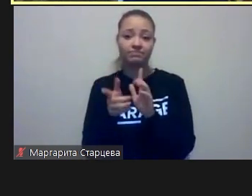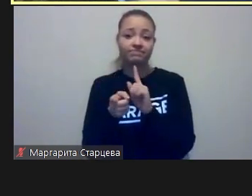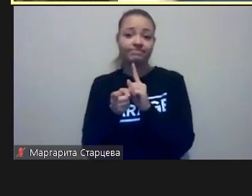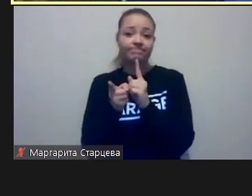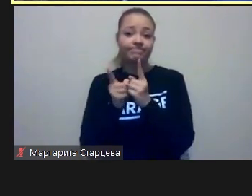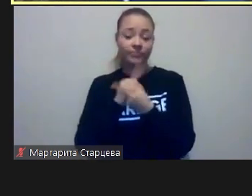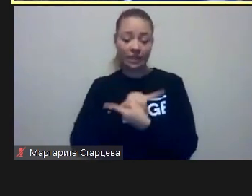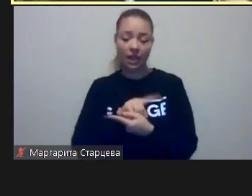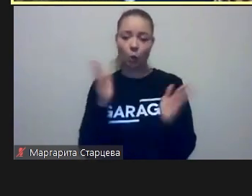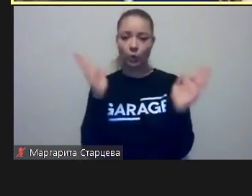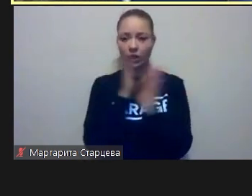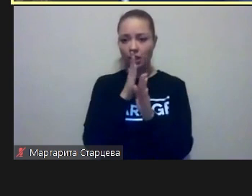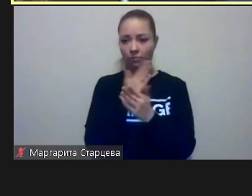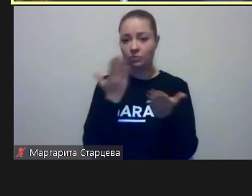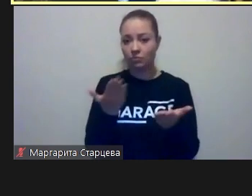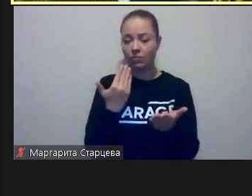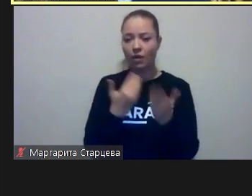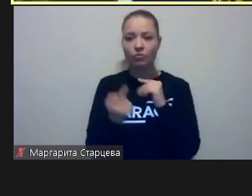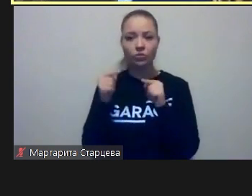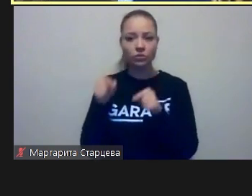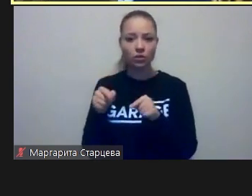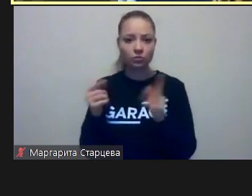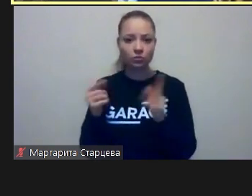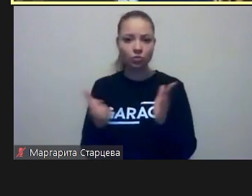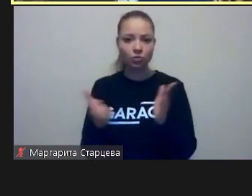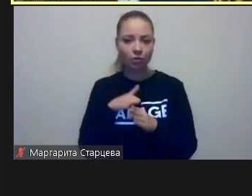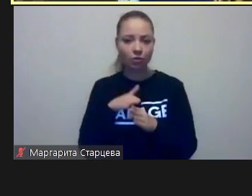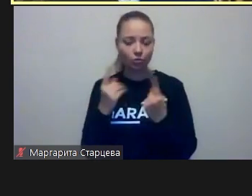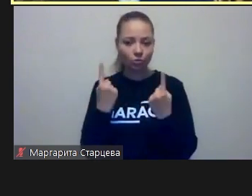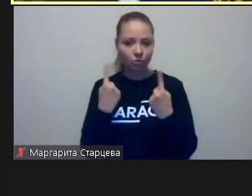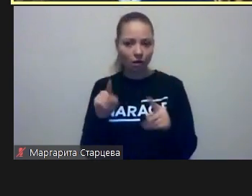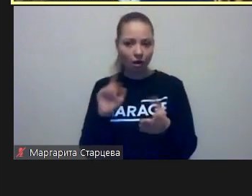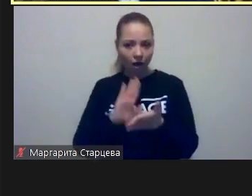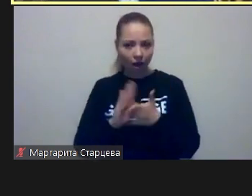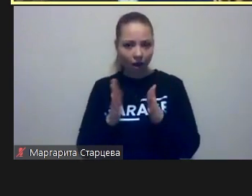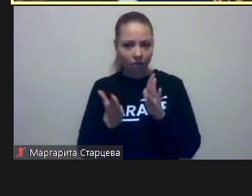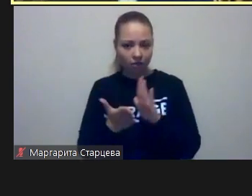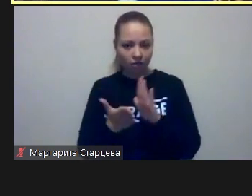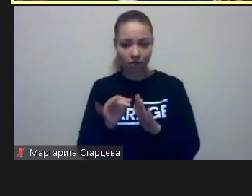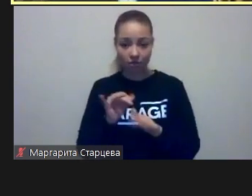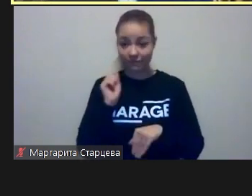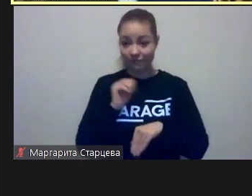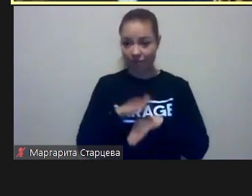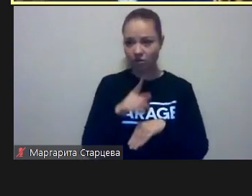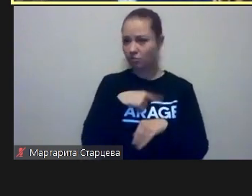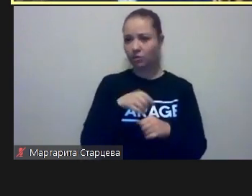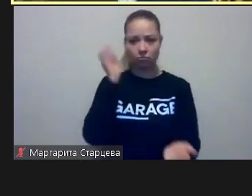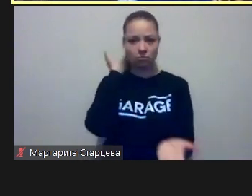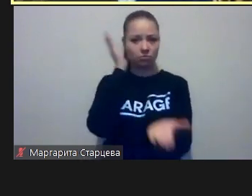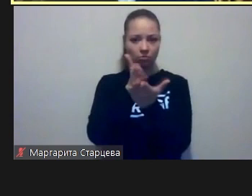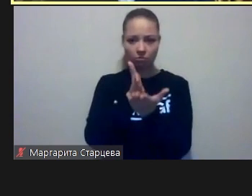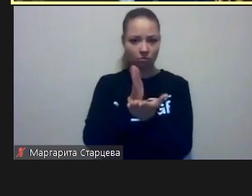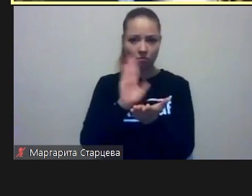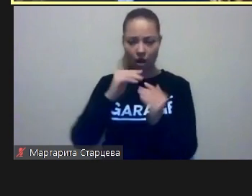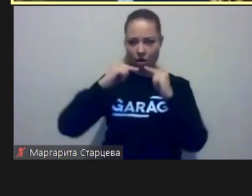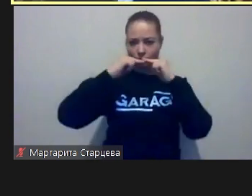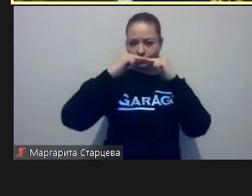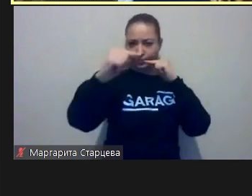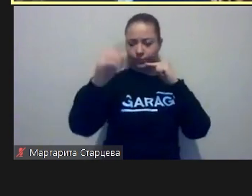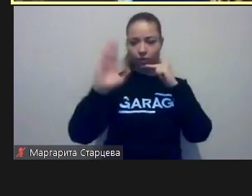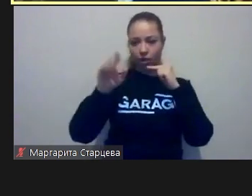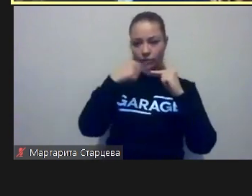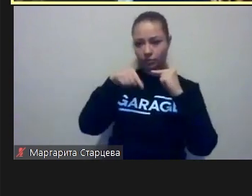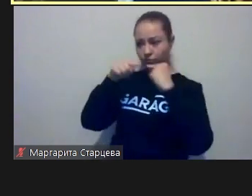different dance. It's a different movement, a different rhythm. Now, and I think so that's very important. This means are